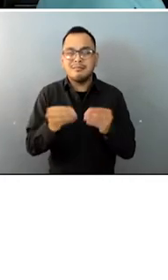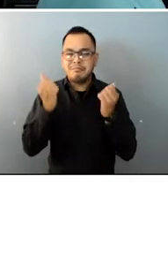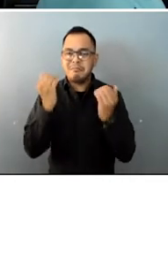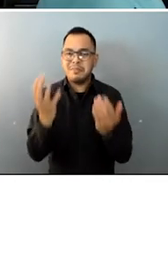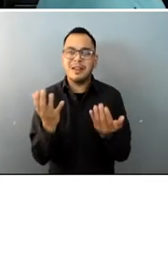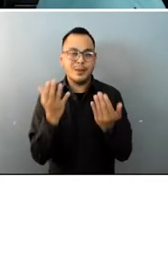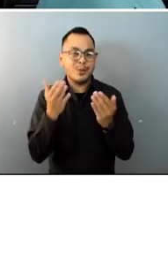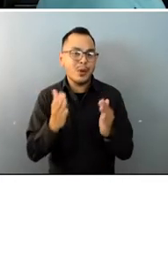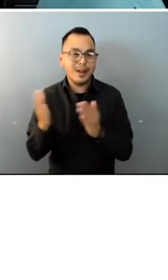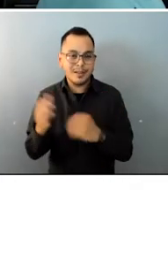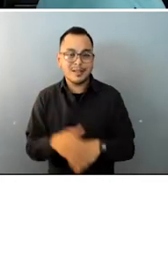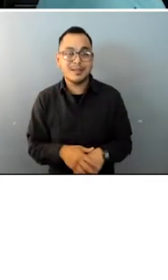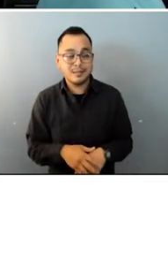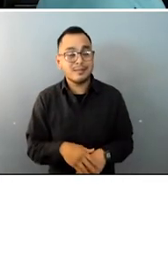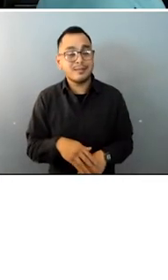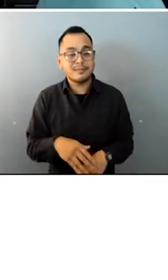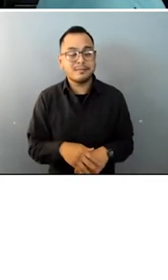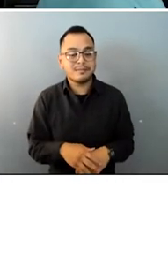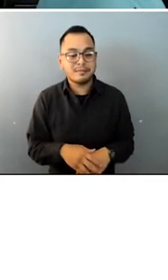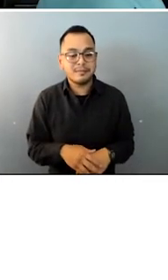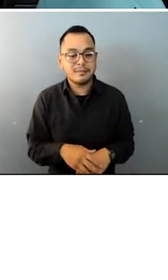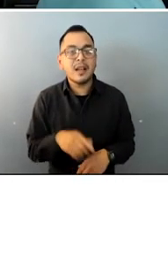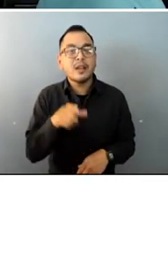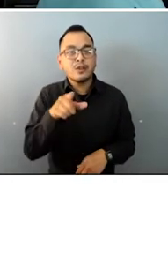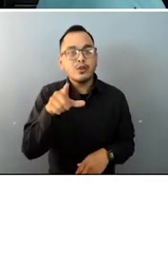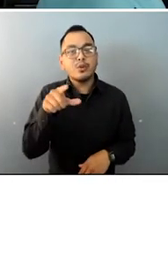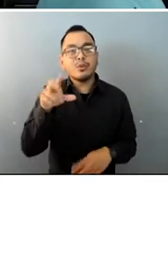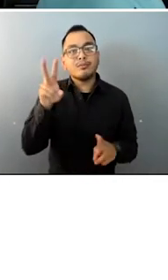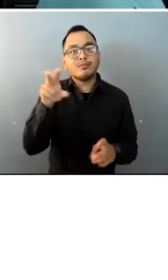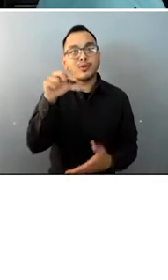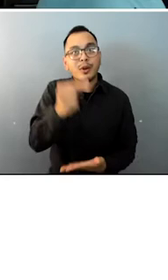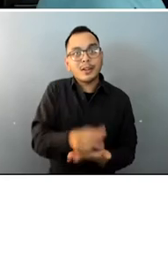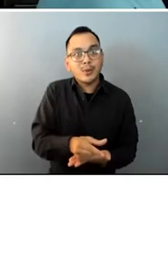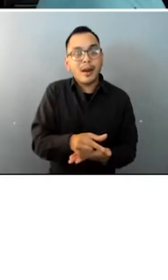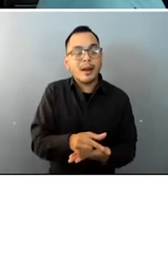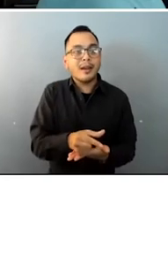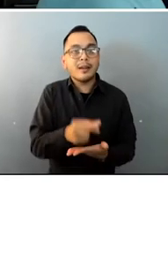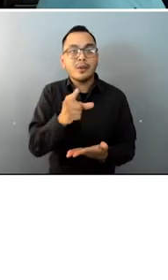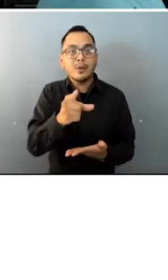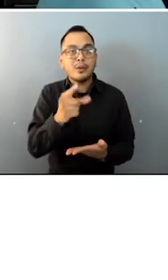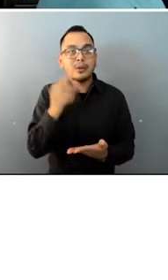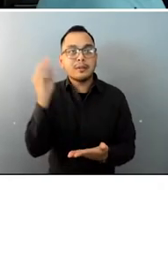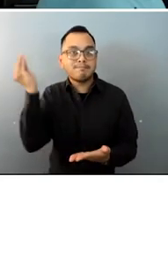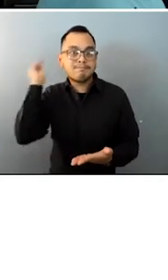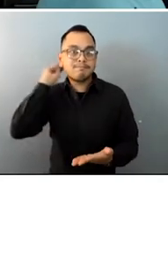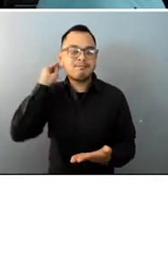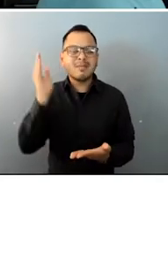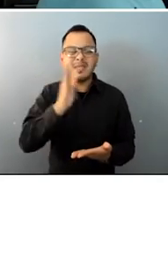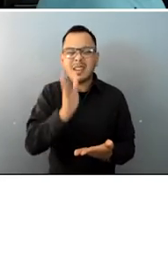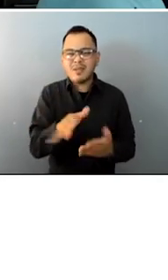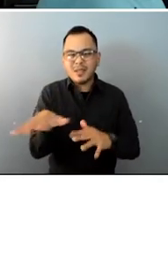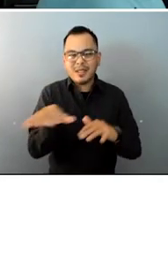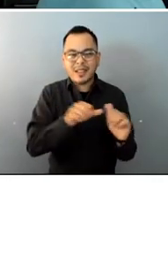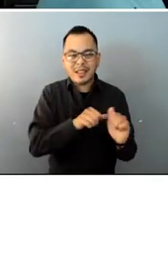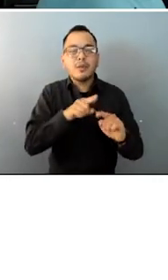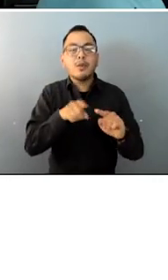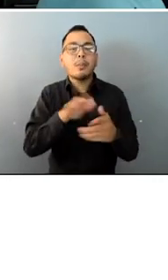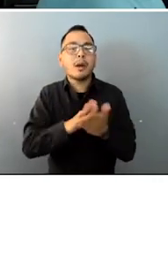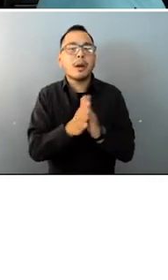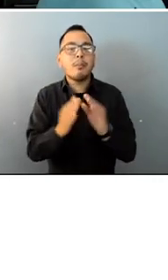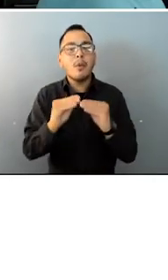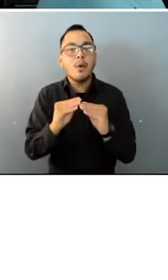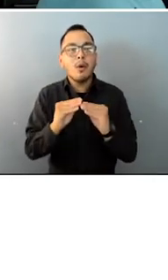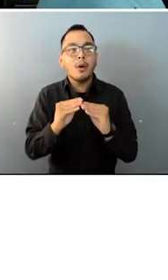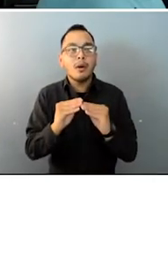of ways, because ideally, right, as you graduate, you never really leave, but you always become sort